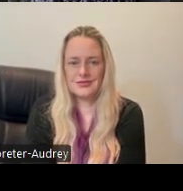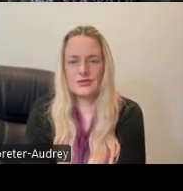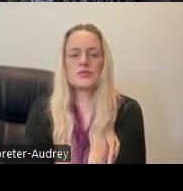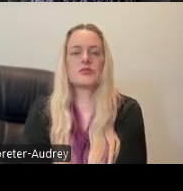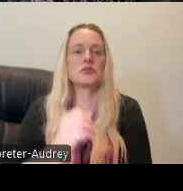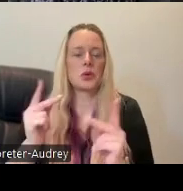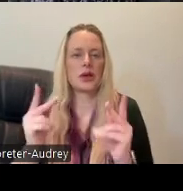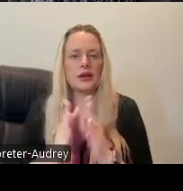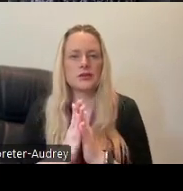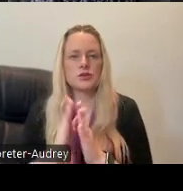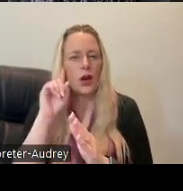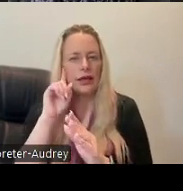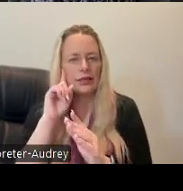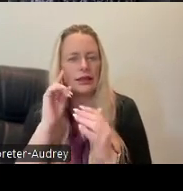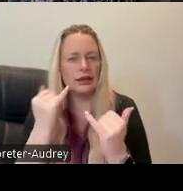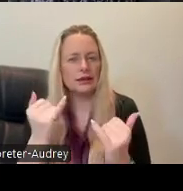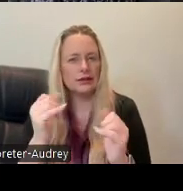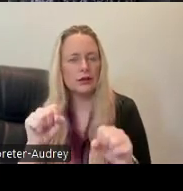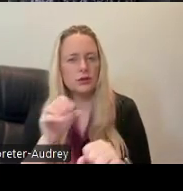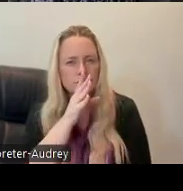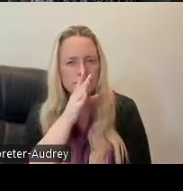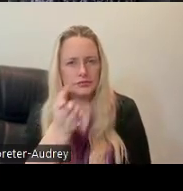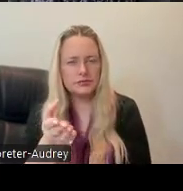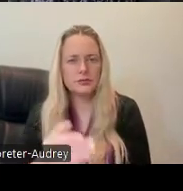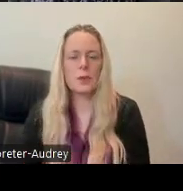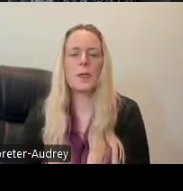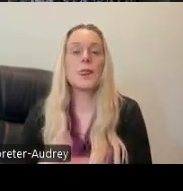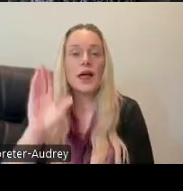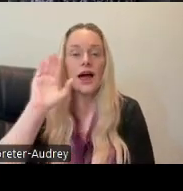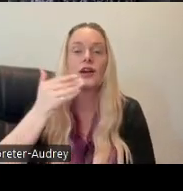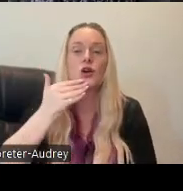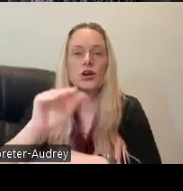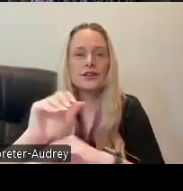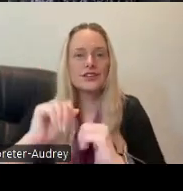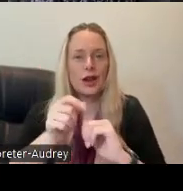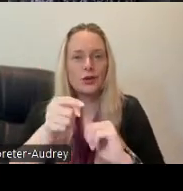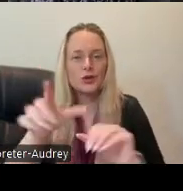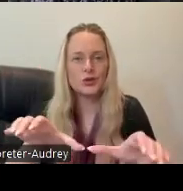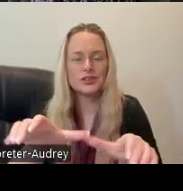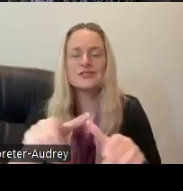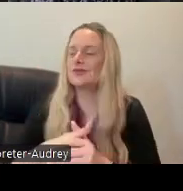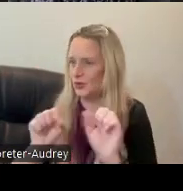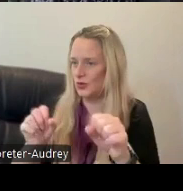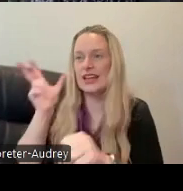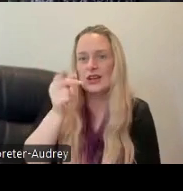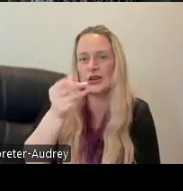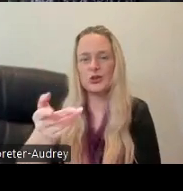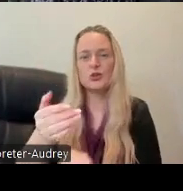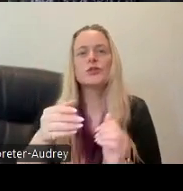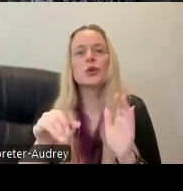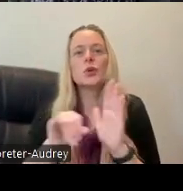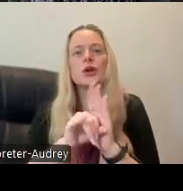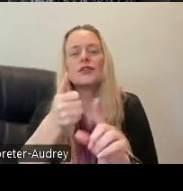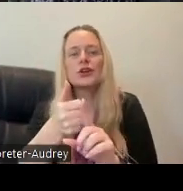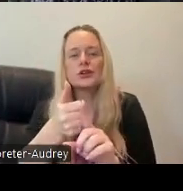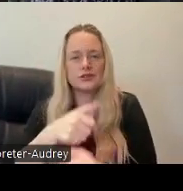Okay, I think you're unmuted now. Hi, good evening. How you doing? Good, we can hear you. Can you please identify yourself?